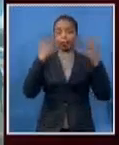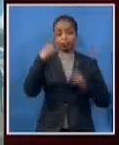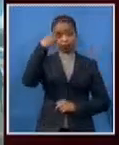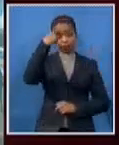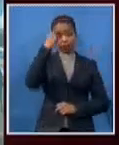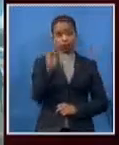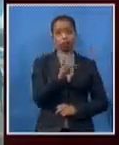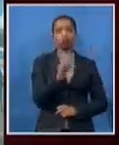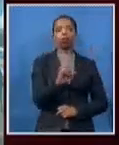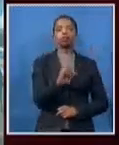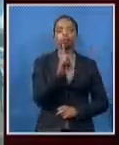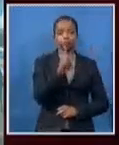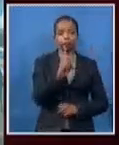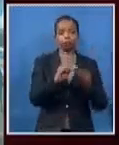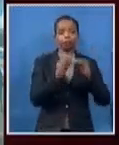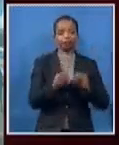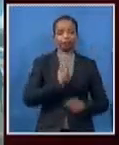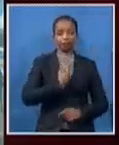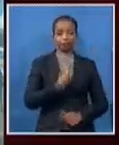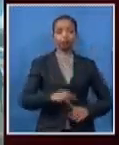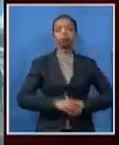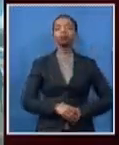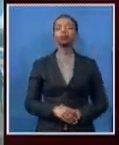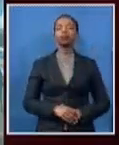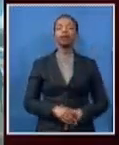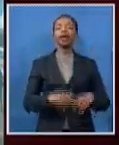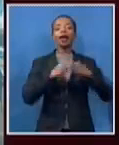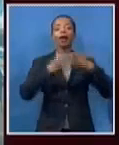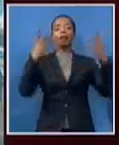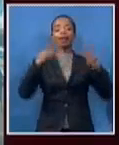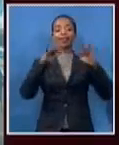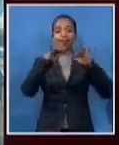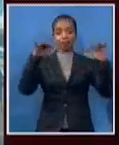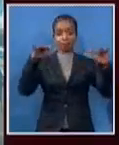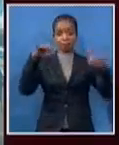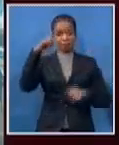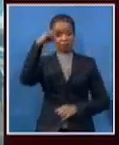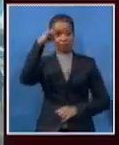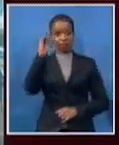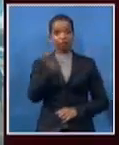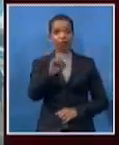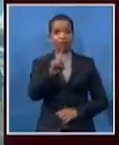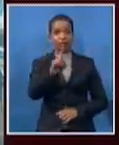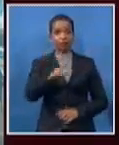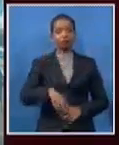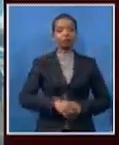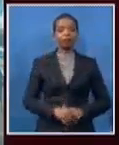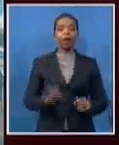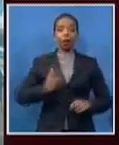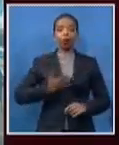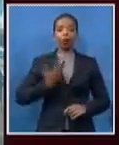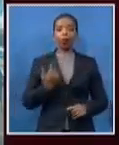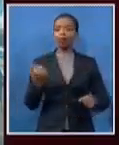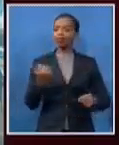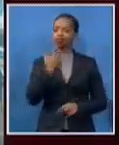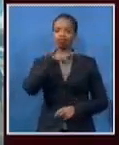that we want really decent and high paying jobs for young people who have their